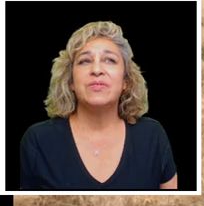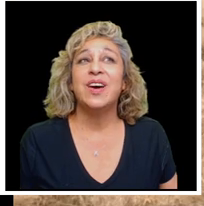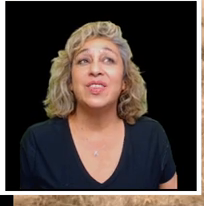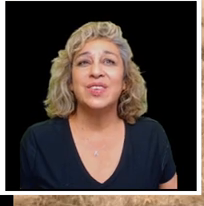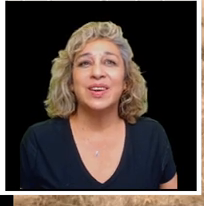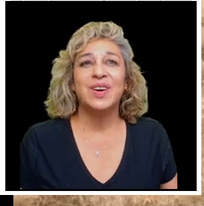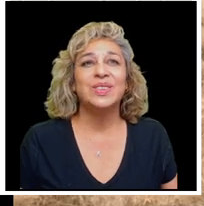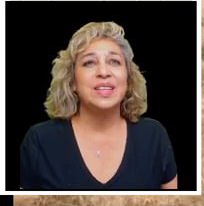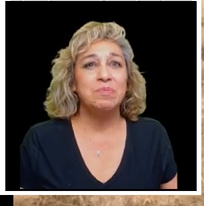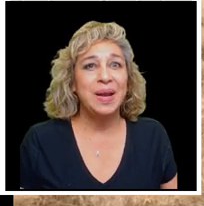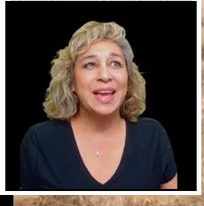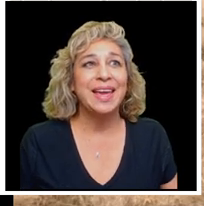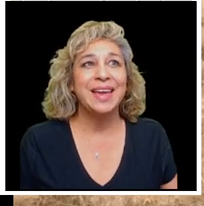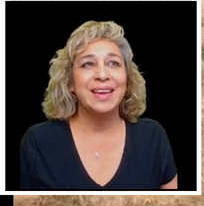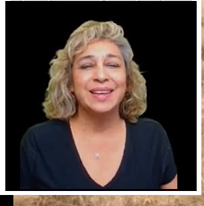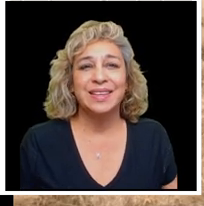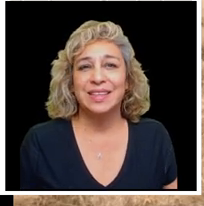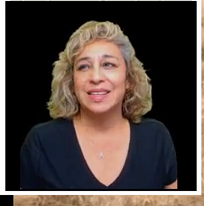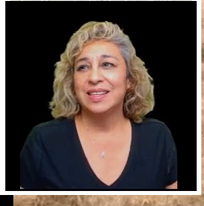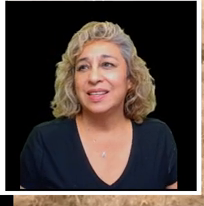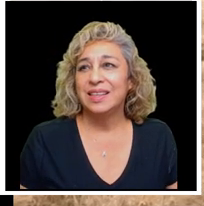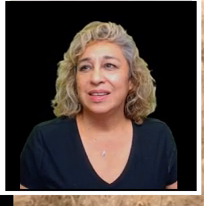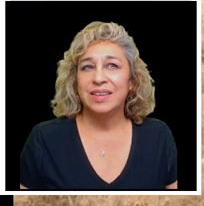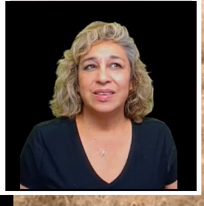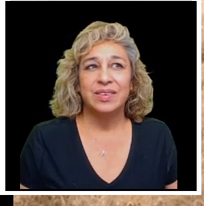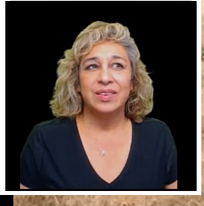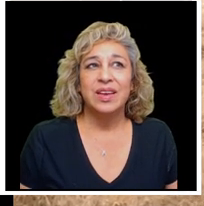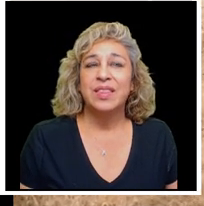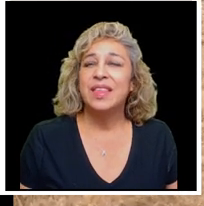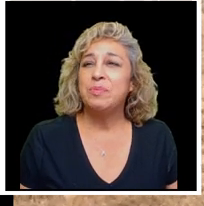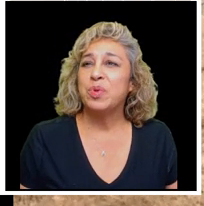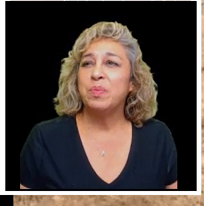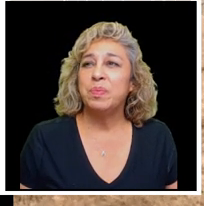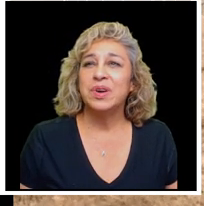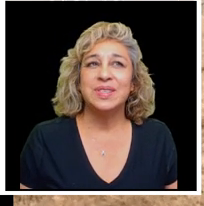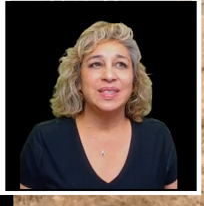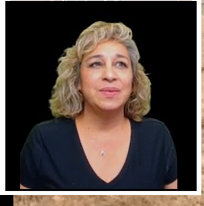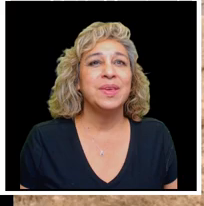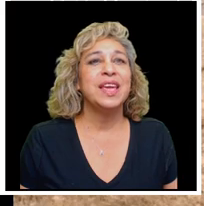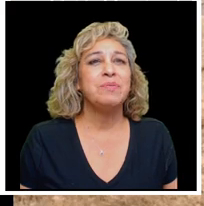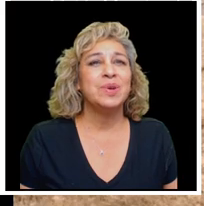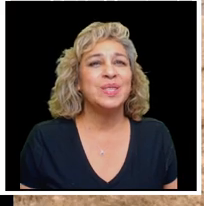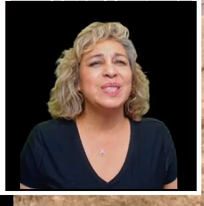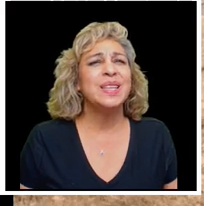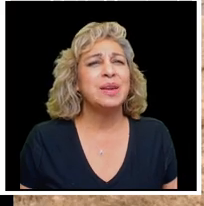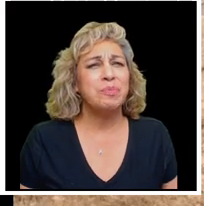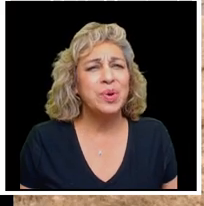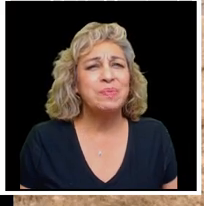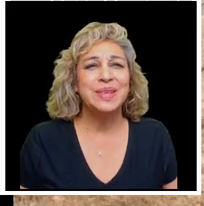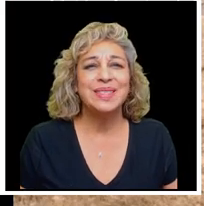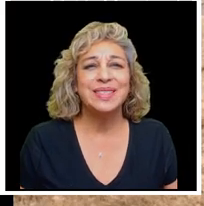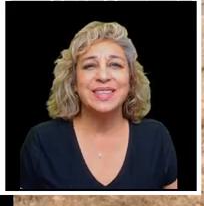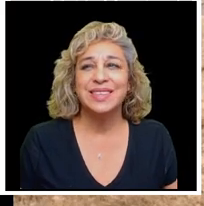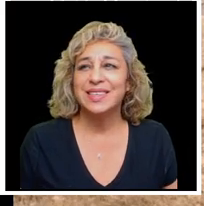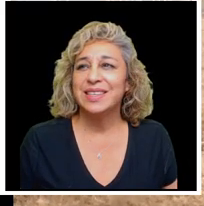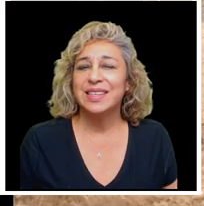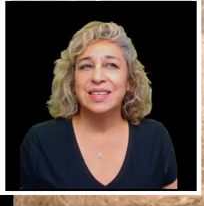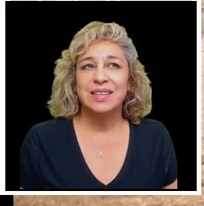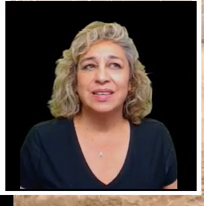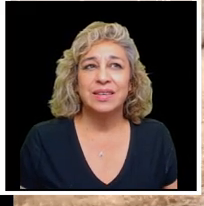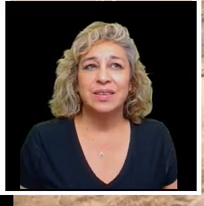his father called them Blakey je proposal that her purse he persisted and purposed